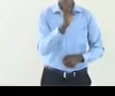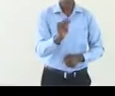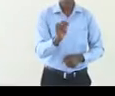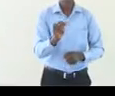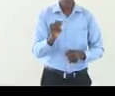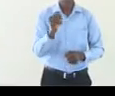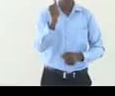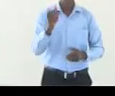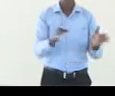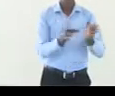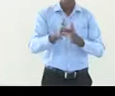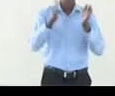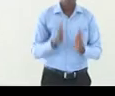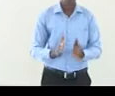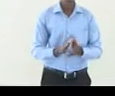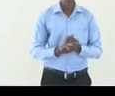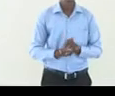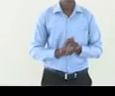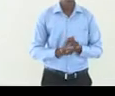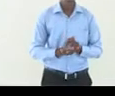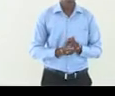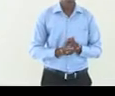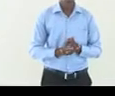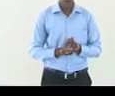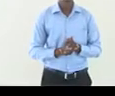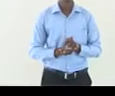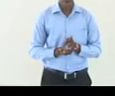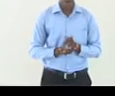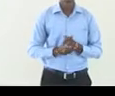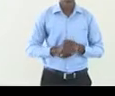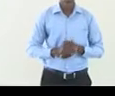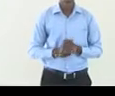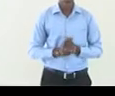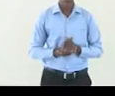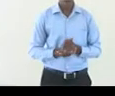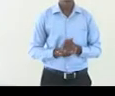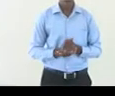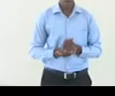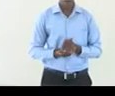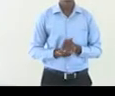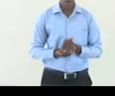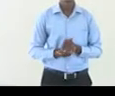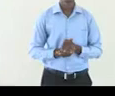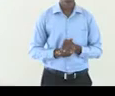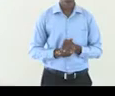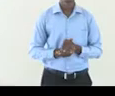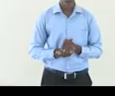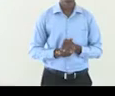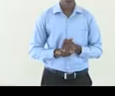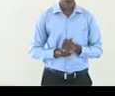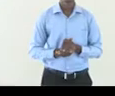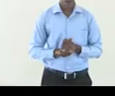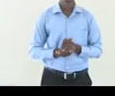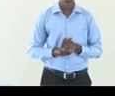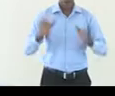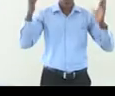received how many strokes? Like 5 or 4. I don't know. St. Paul received 39 many times. If it is only 4 or 5 you got, it's